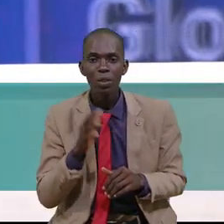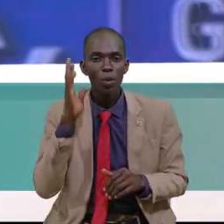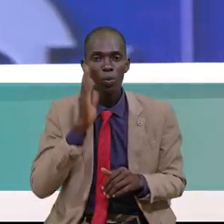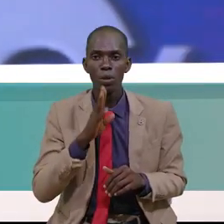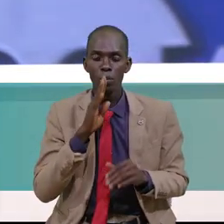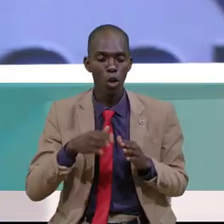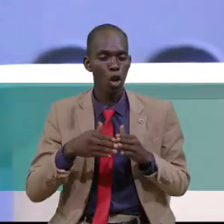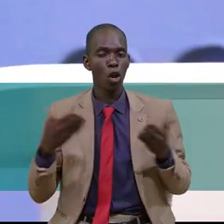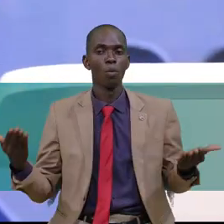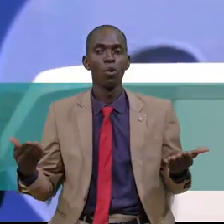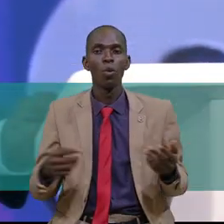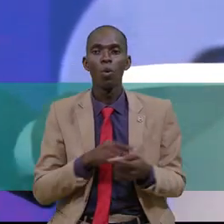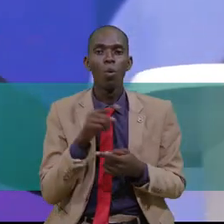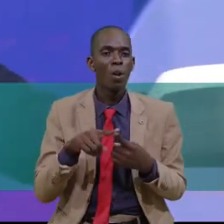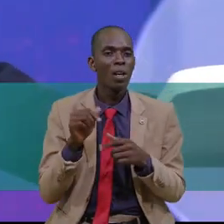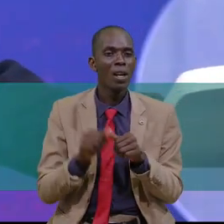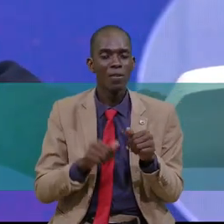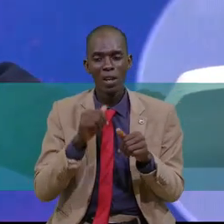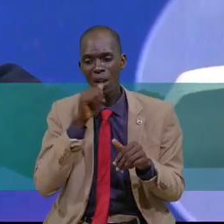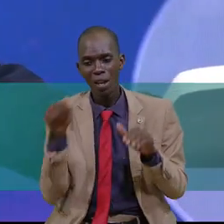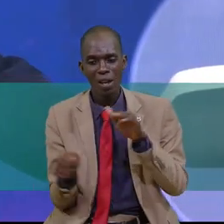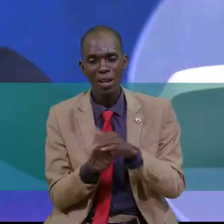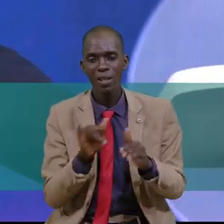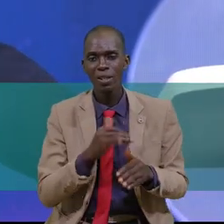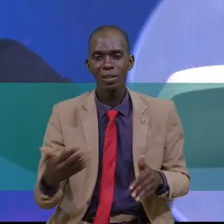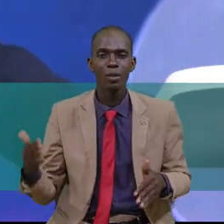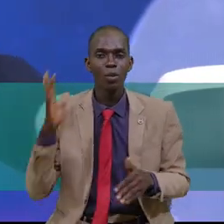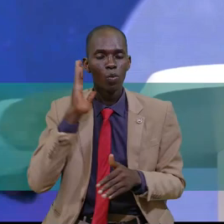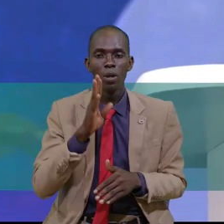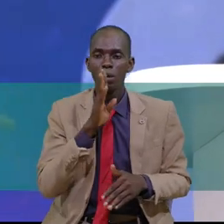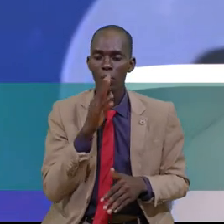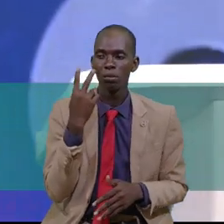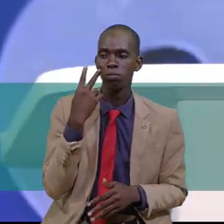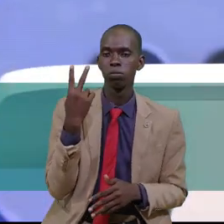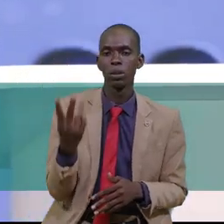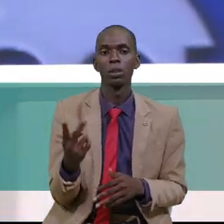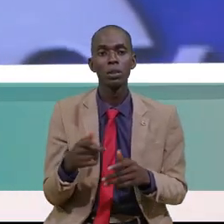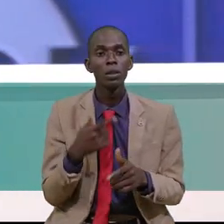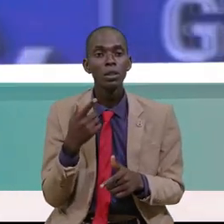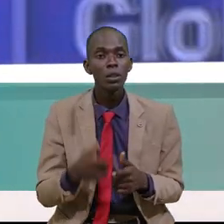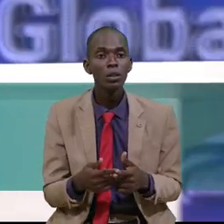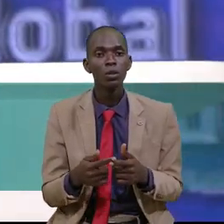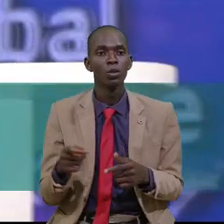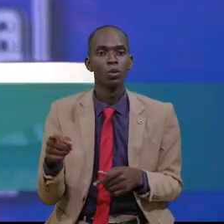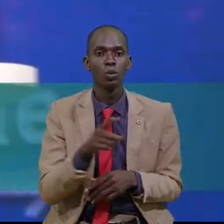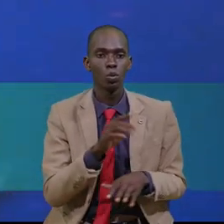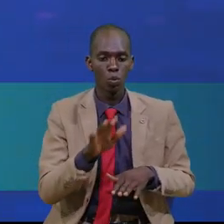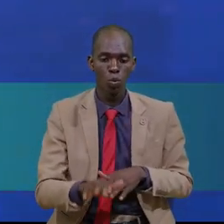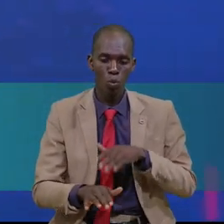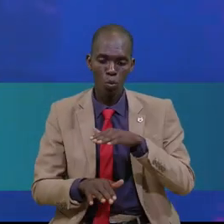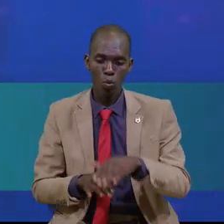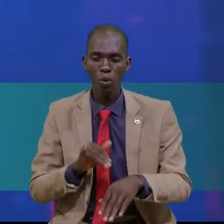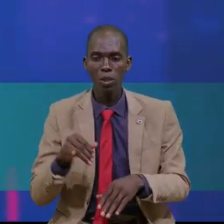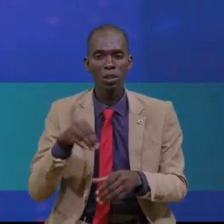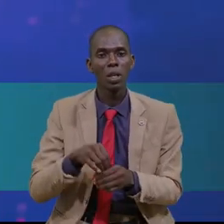when every hidden sin will be known, then you're walking as a workman,